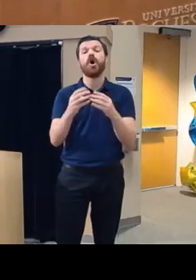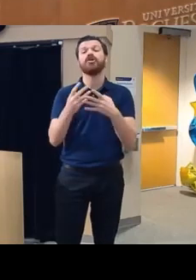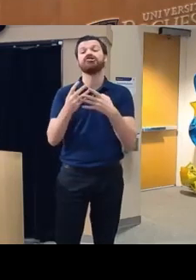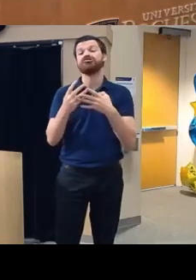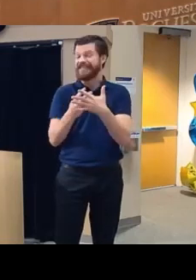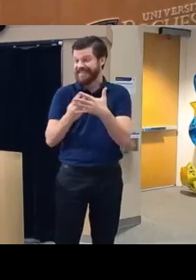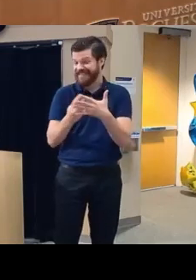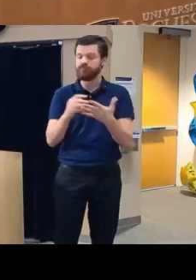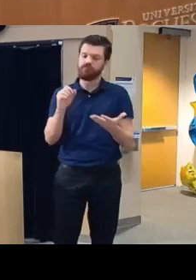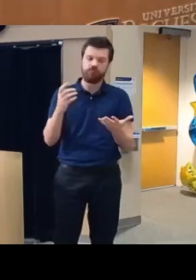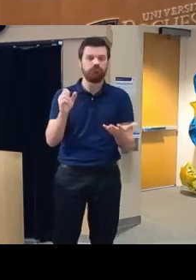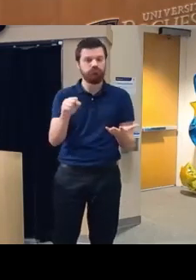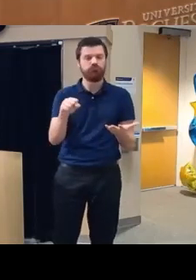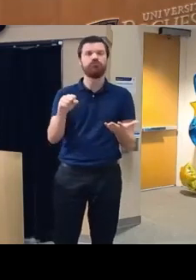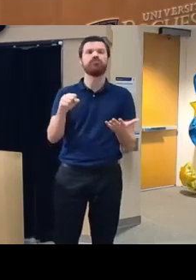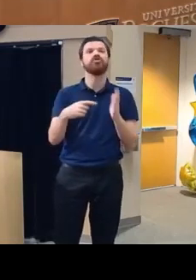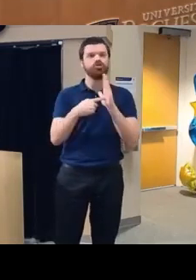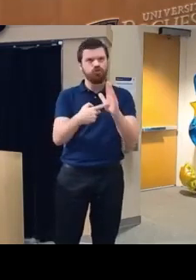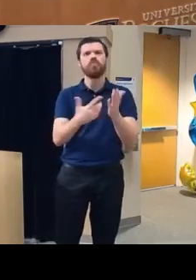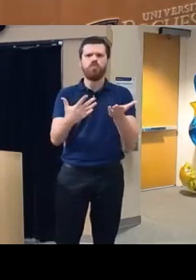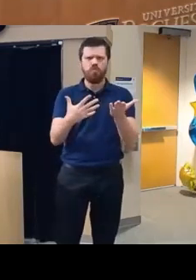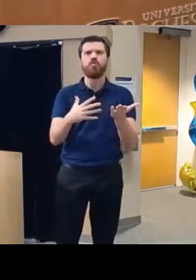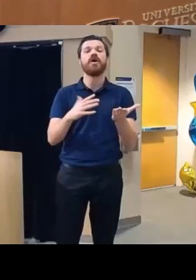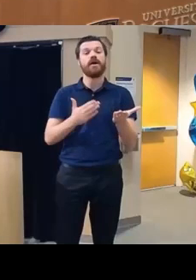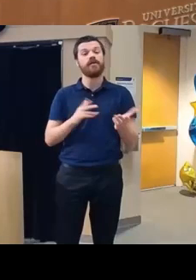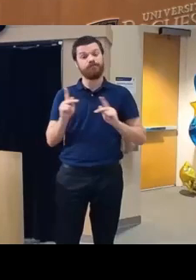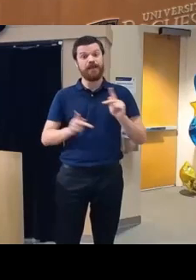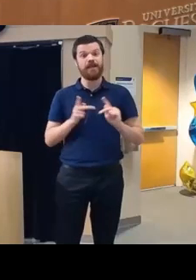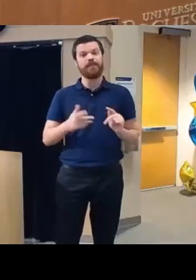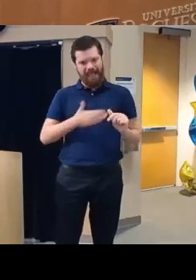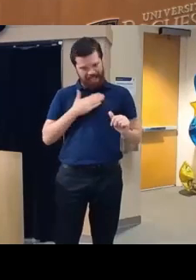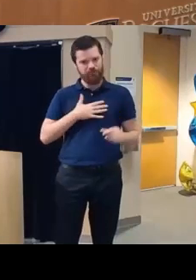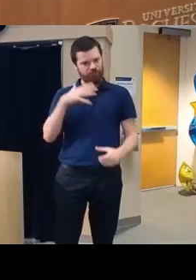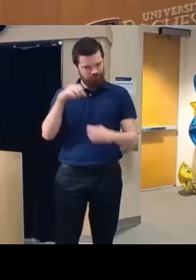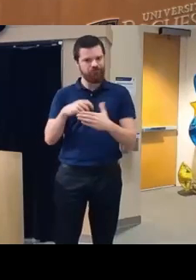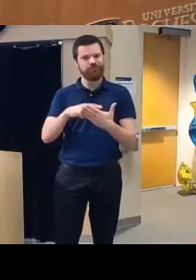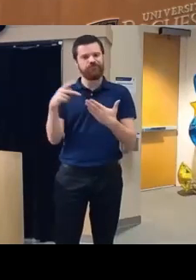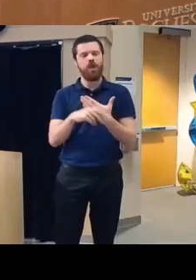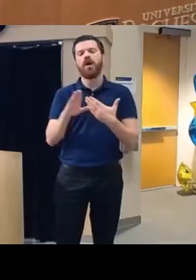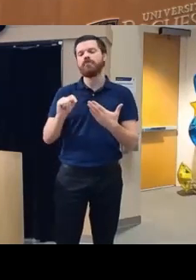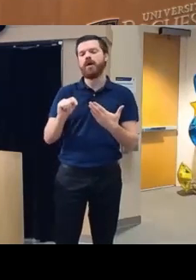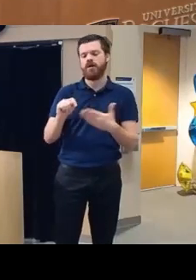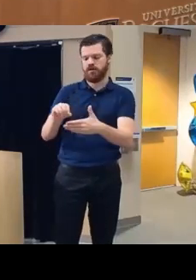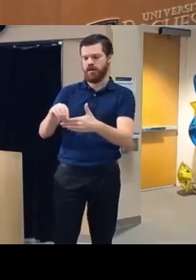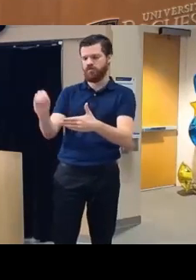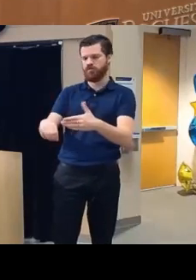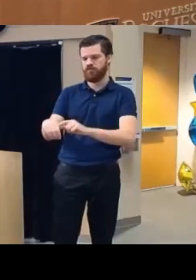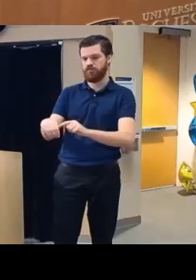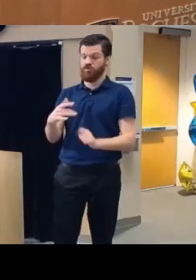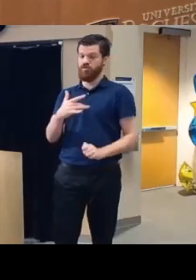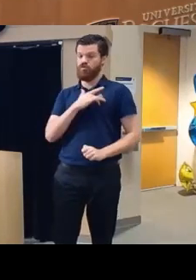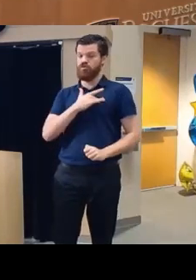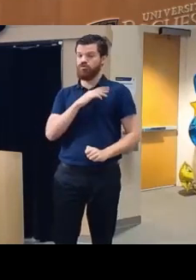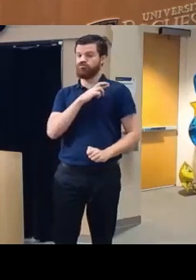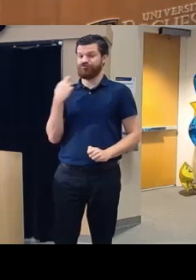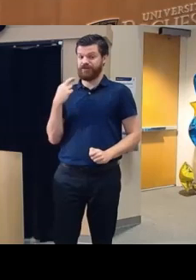like screening for things. And they showed that like people were happy to be in the program, but they weren't actually showing that like cardiovascular risk was